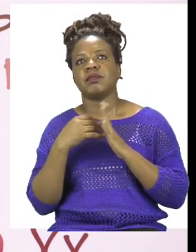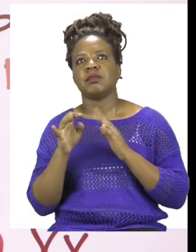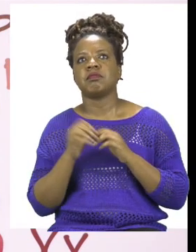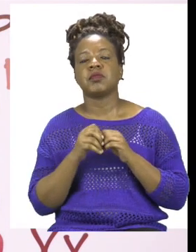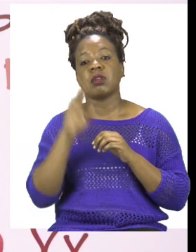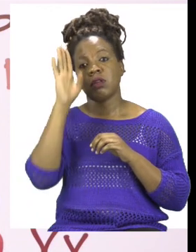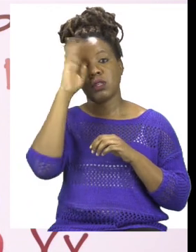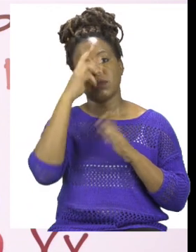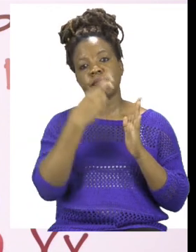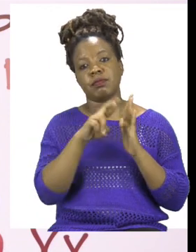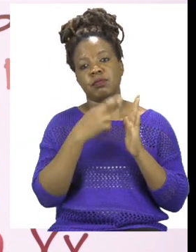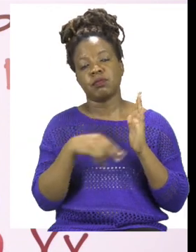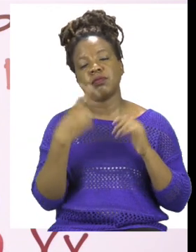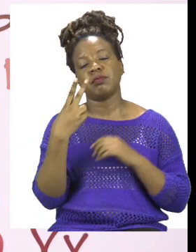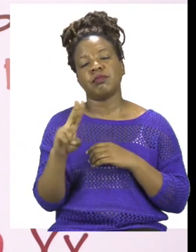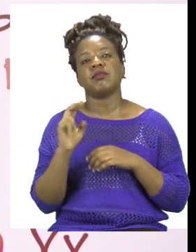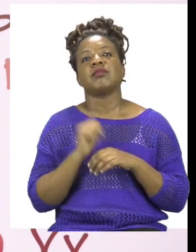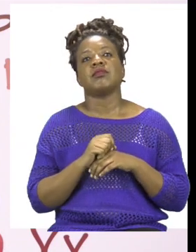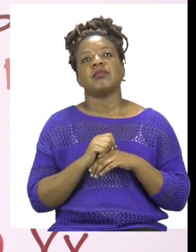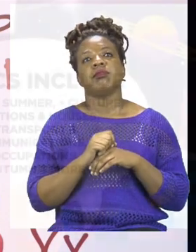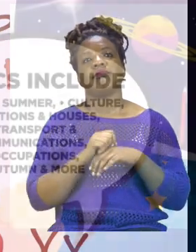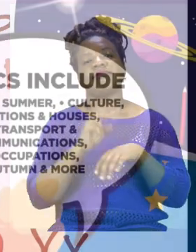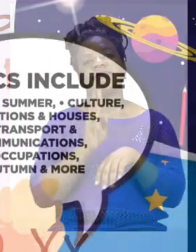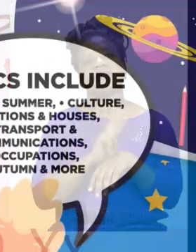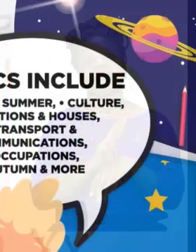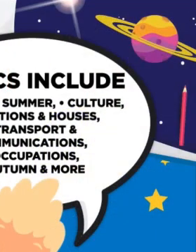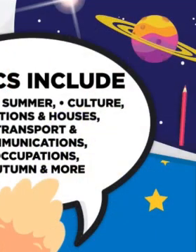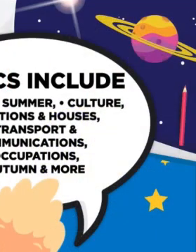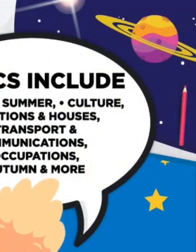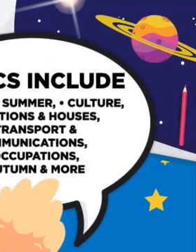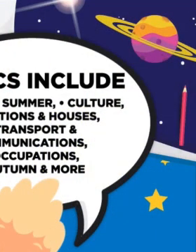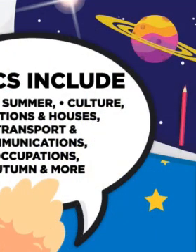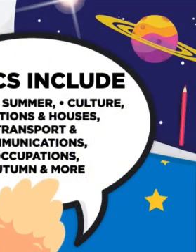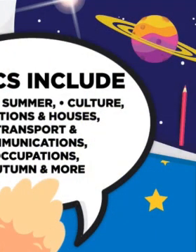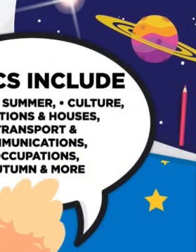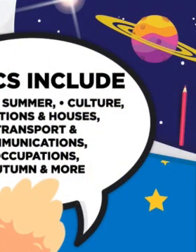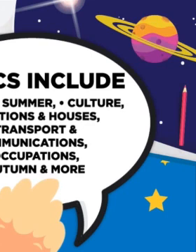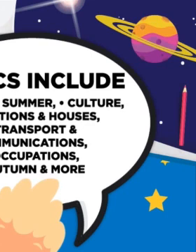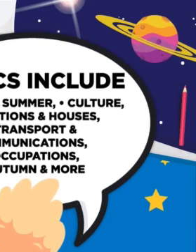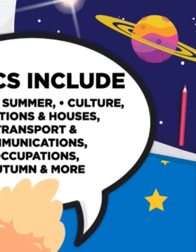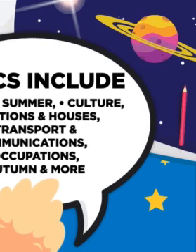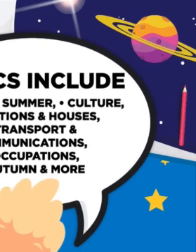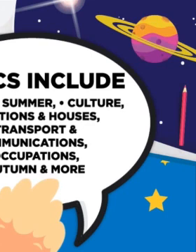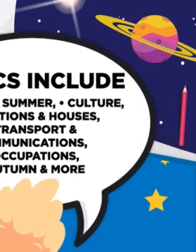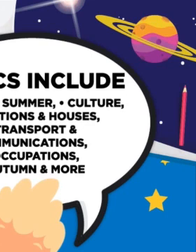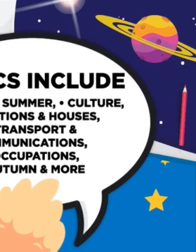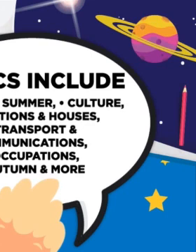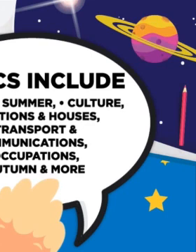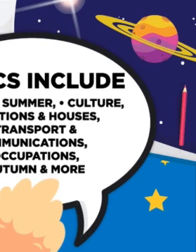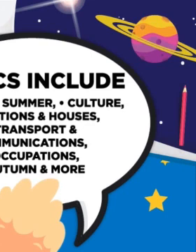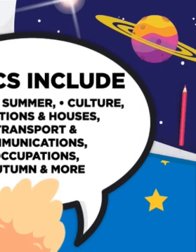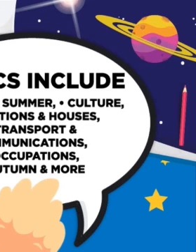taught you. I'll see you soon after the advert break. Do you have children in the age range of 5 to 6 years and want